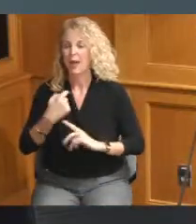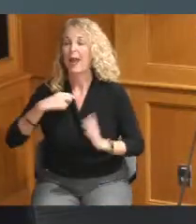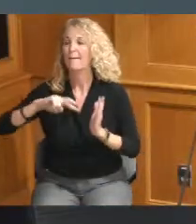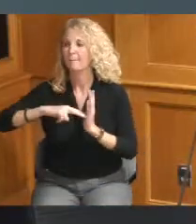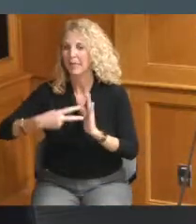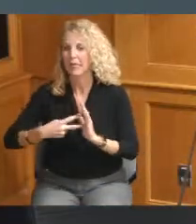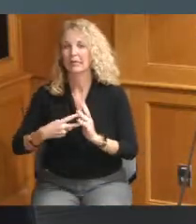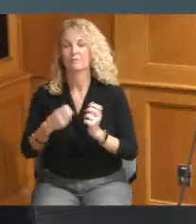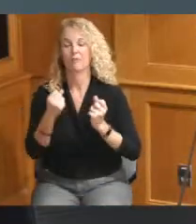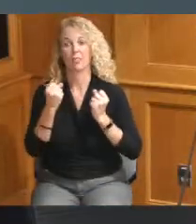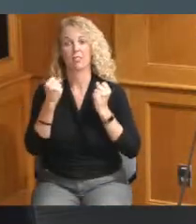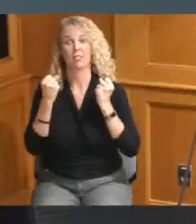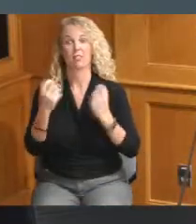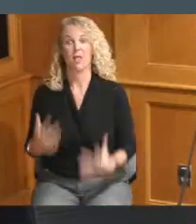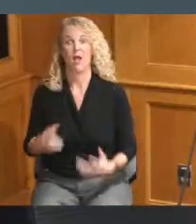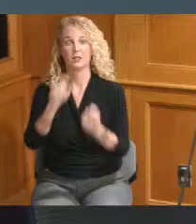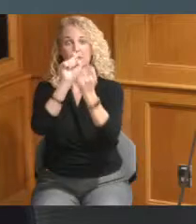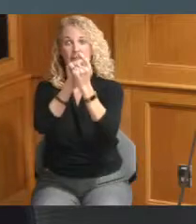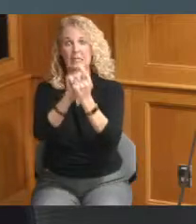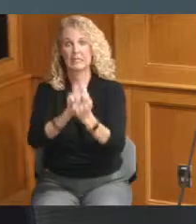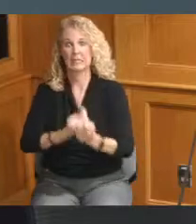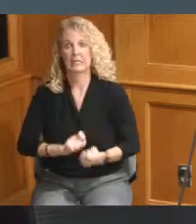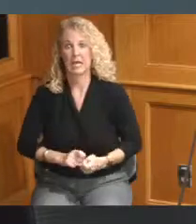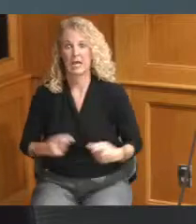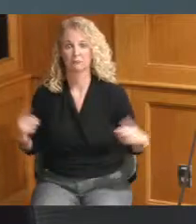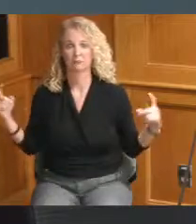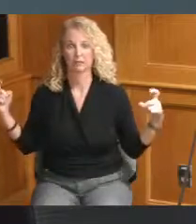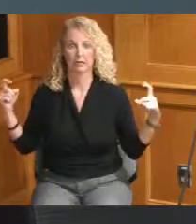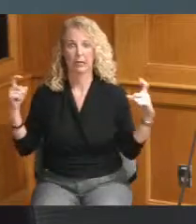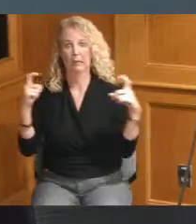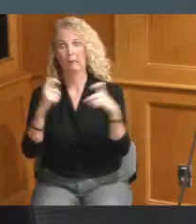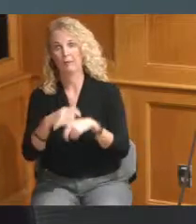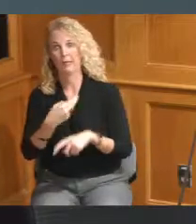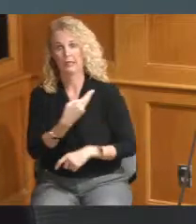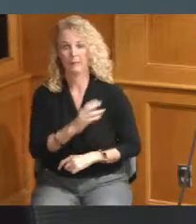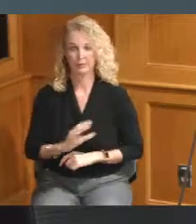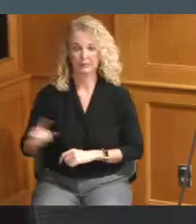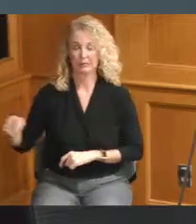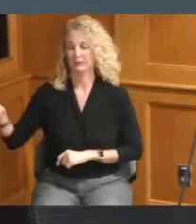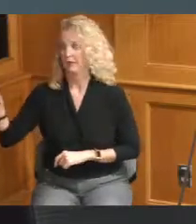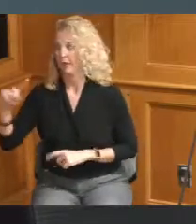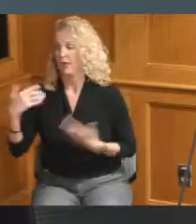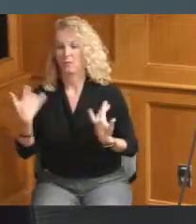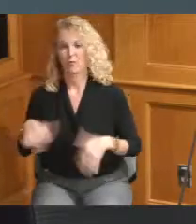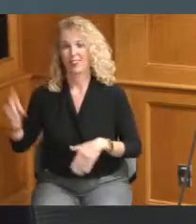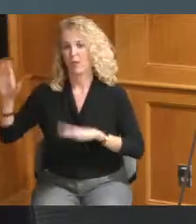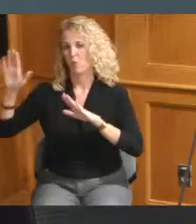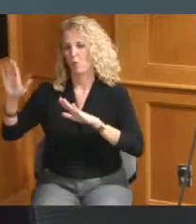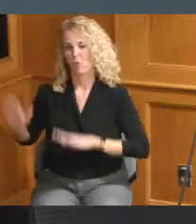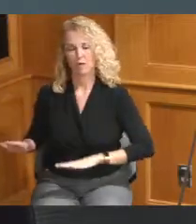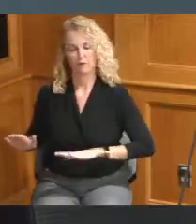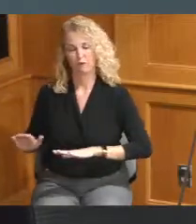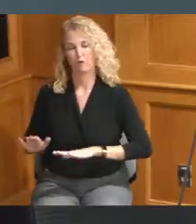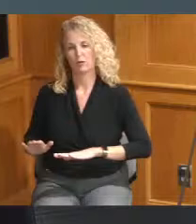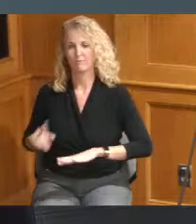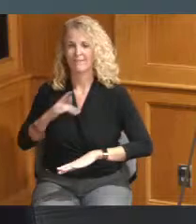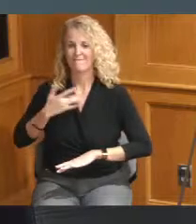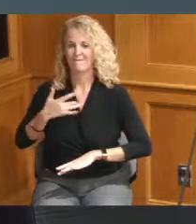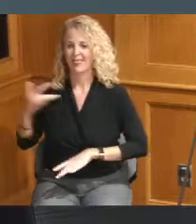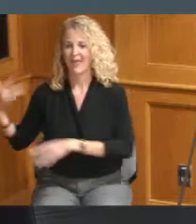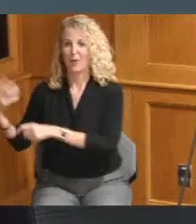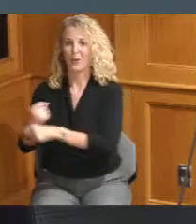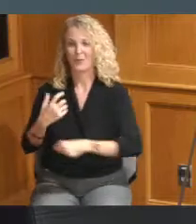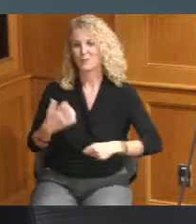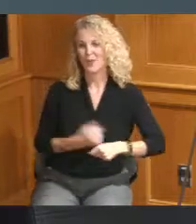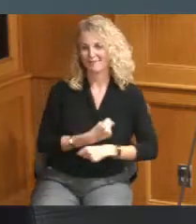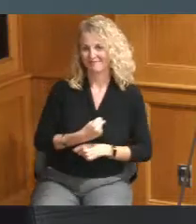lot of things that needed to be ironed out by Hamilton County, by Mercy, and they were great partners. It was a win-win for them